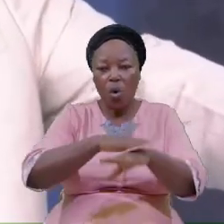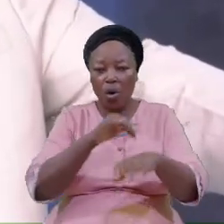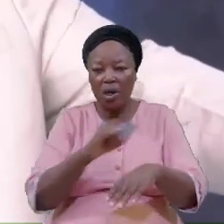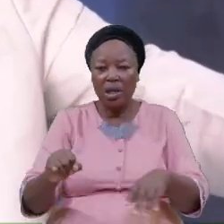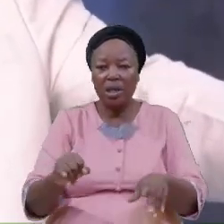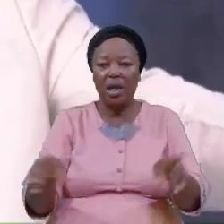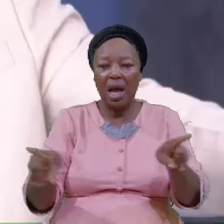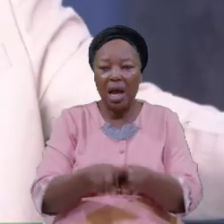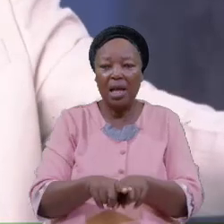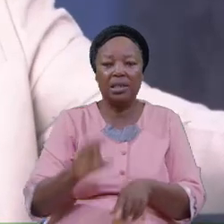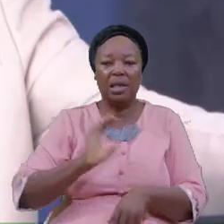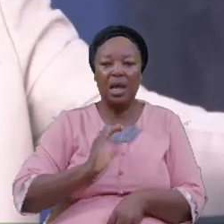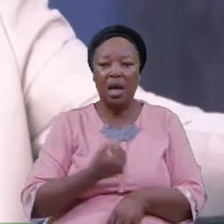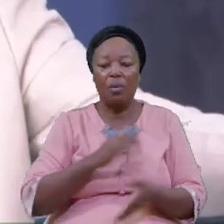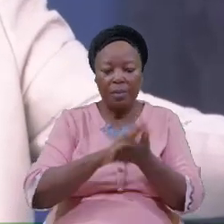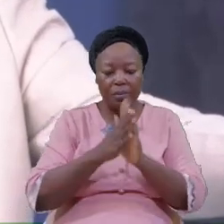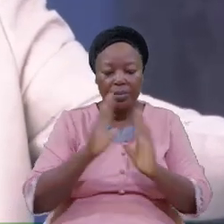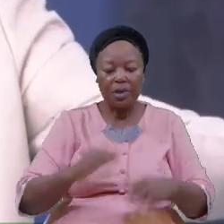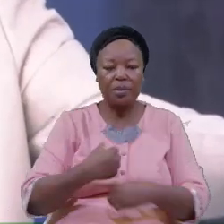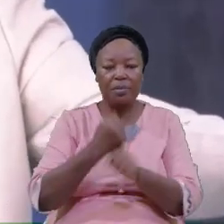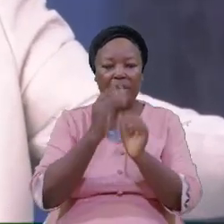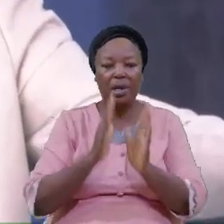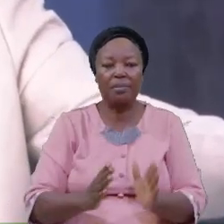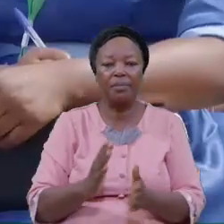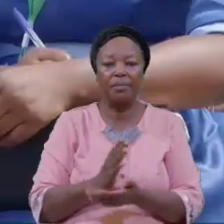our peacemaker.